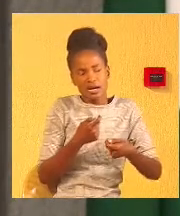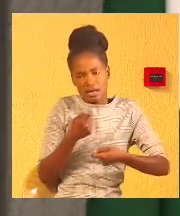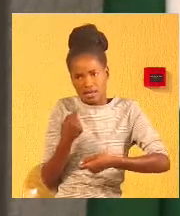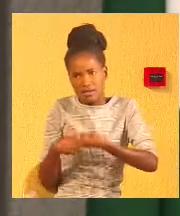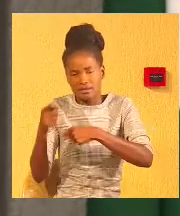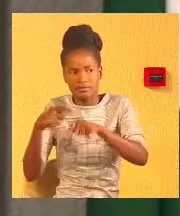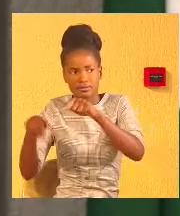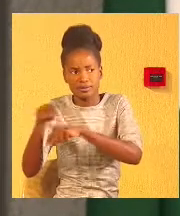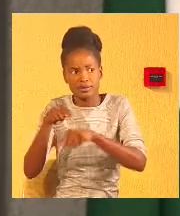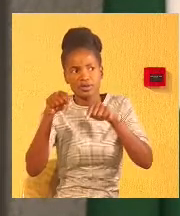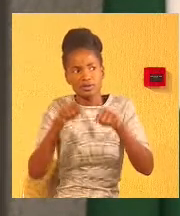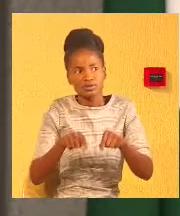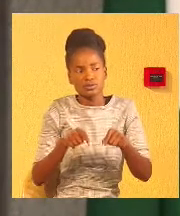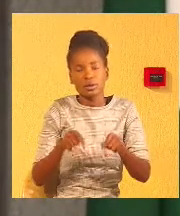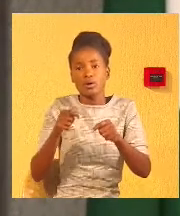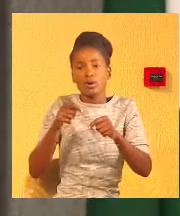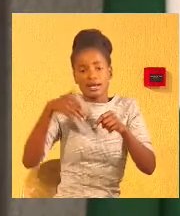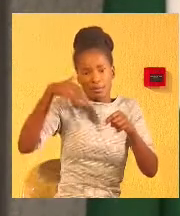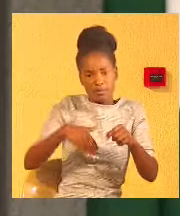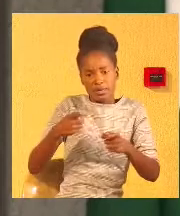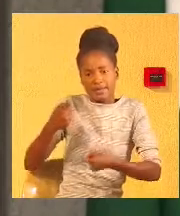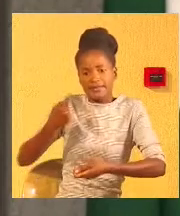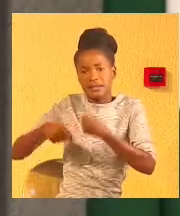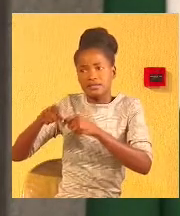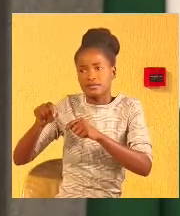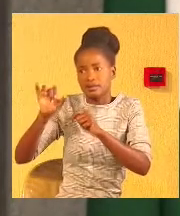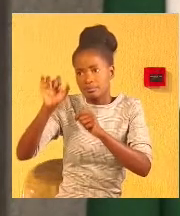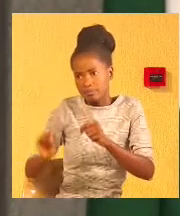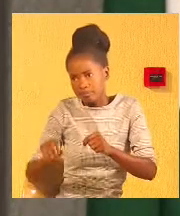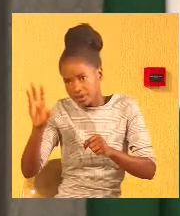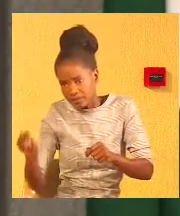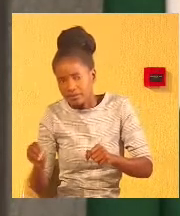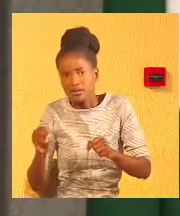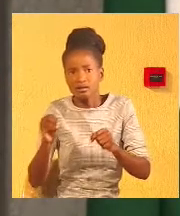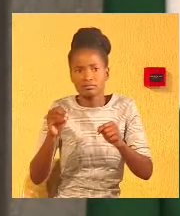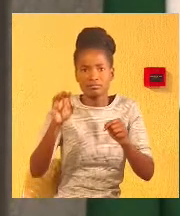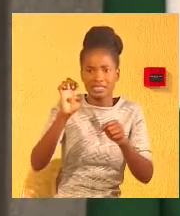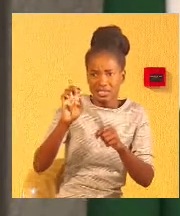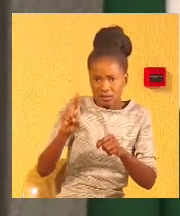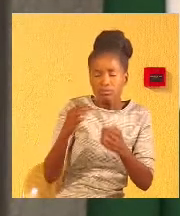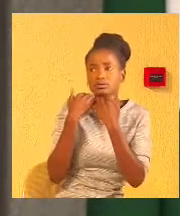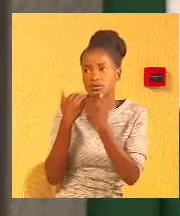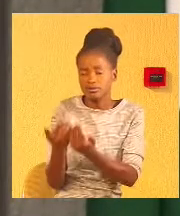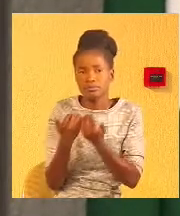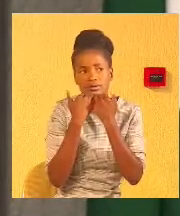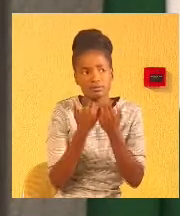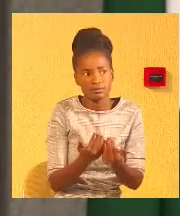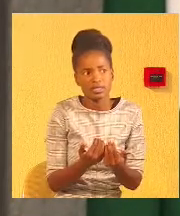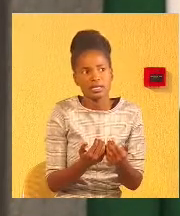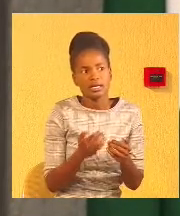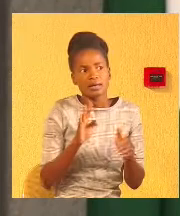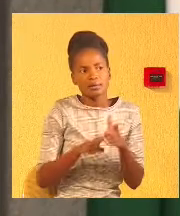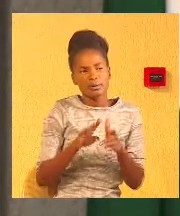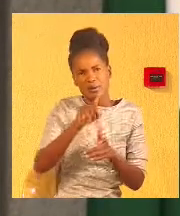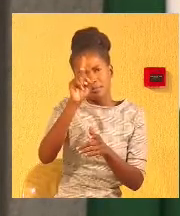export market is crucial for the agricultural survival. In terms of employment, as you directly